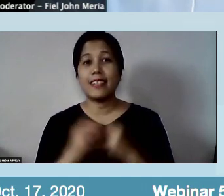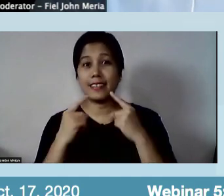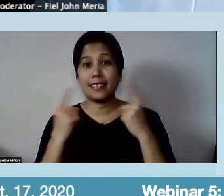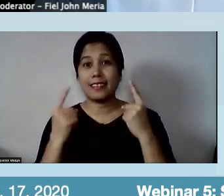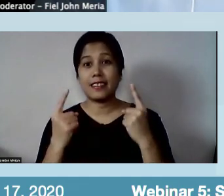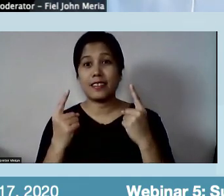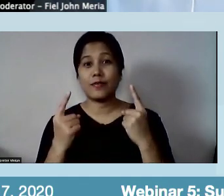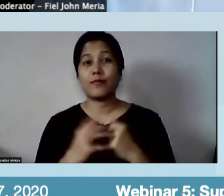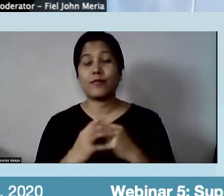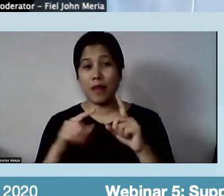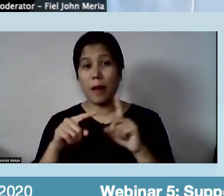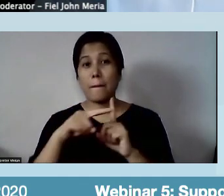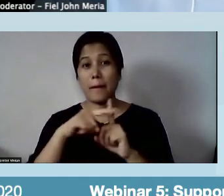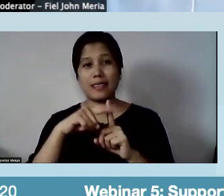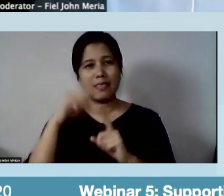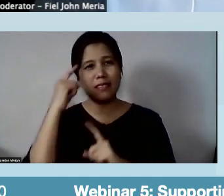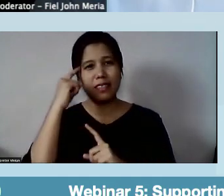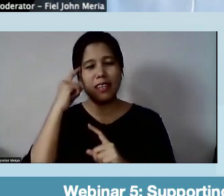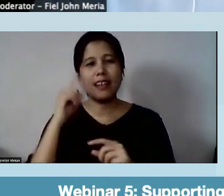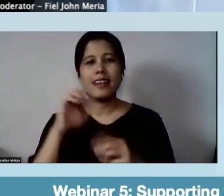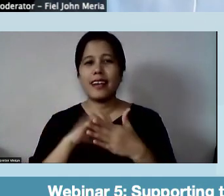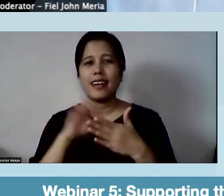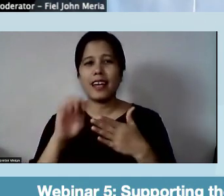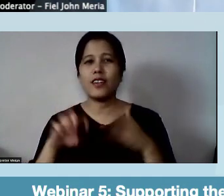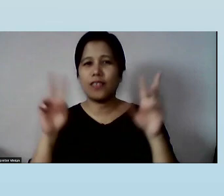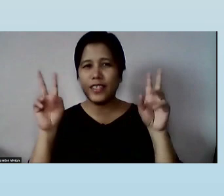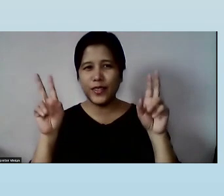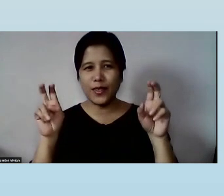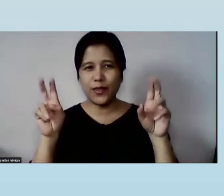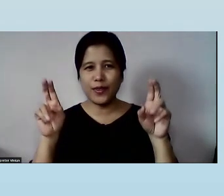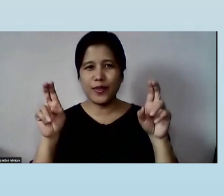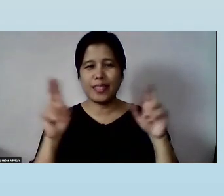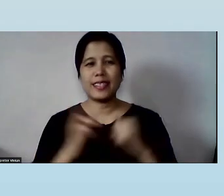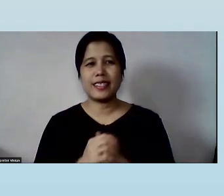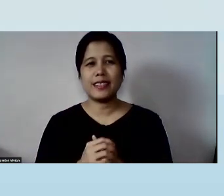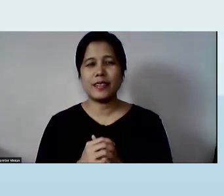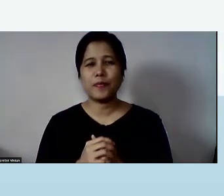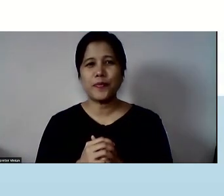saw it as a positive thing. And I would like to end with a quote.